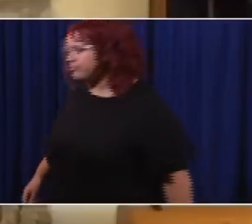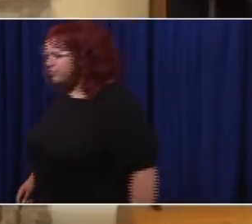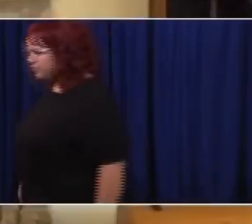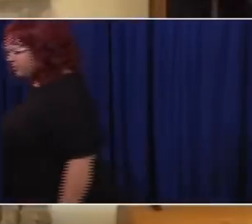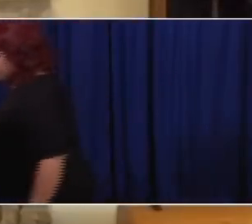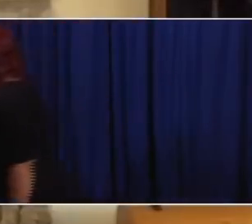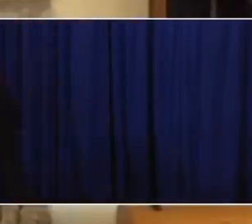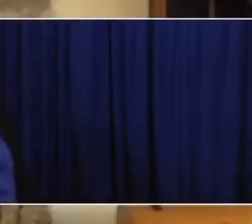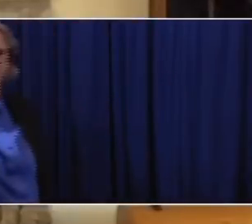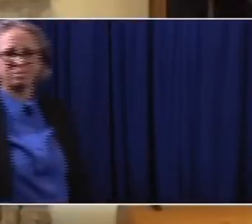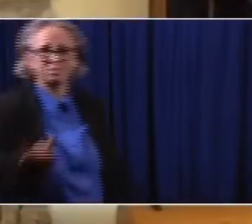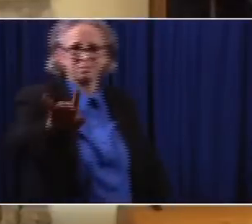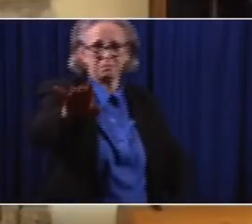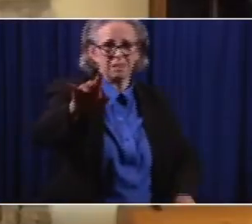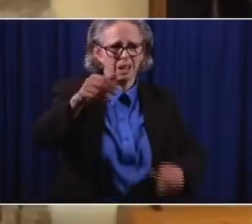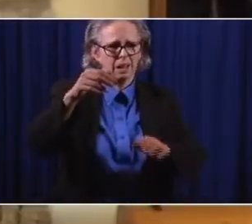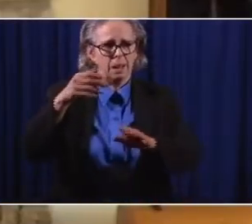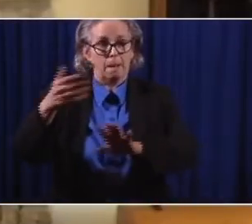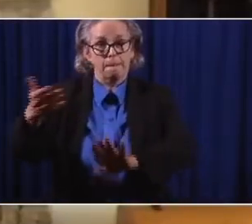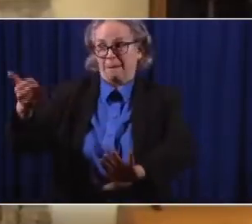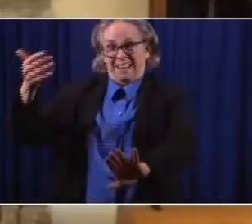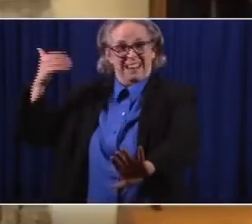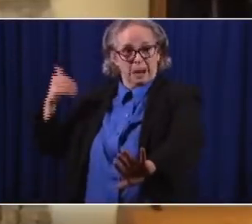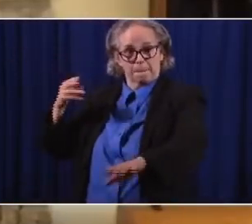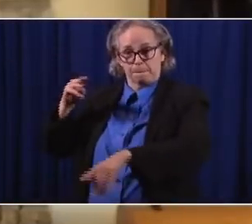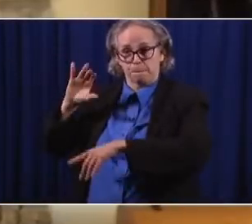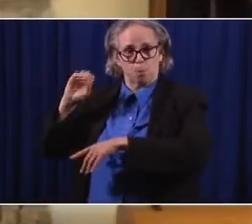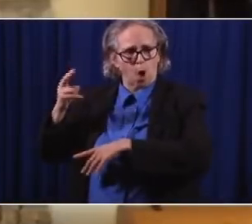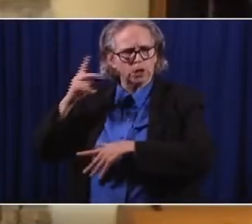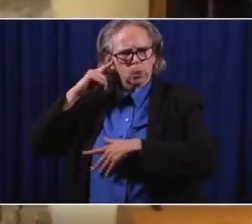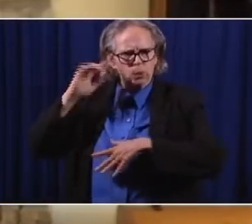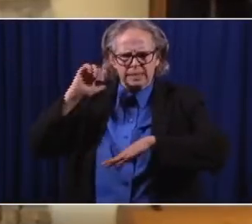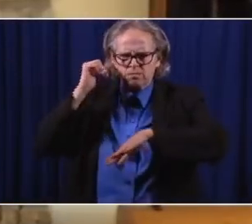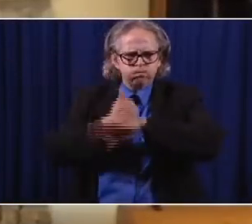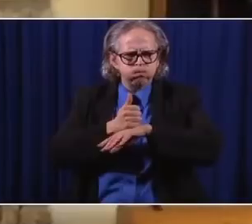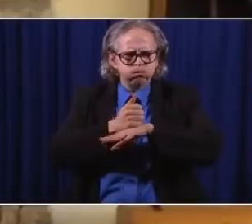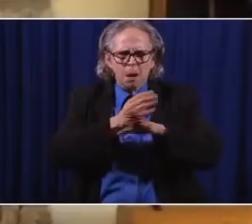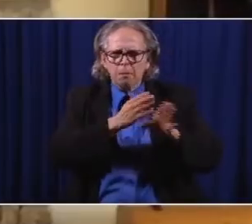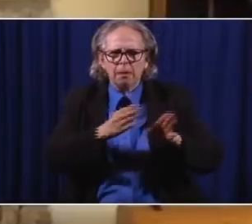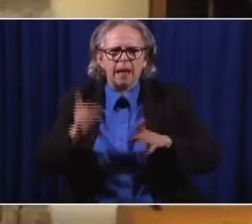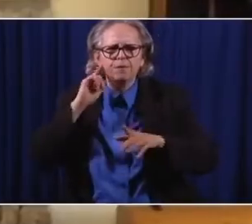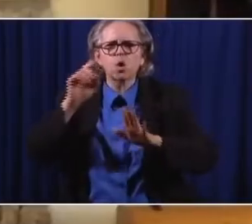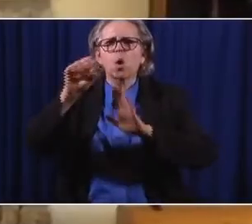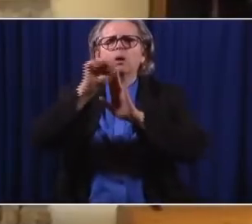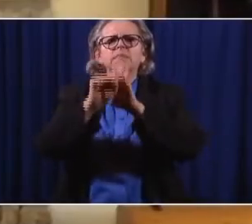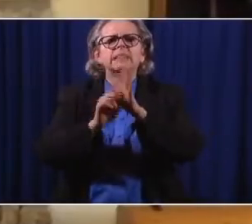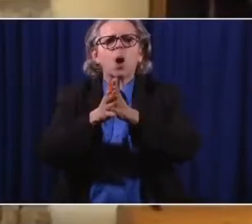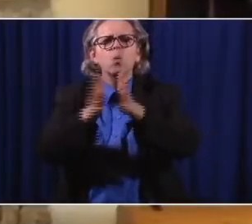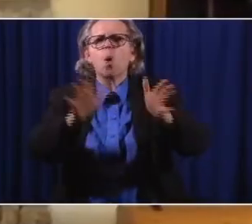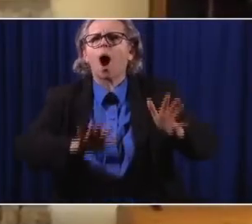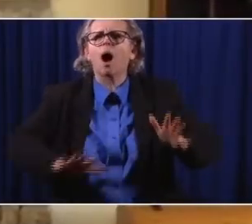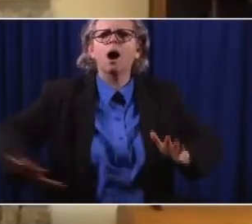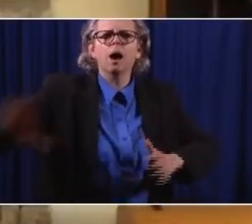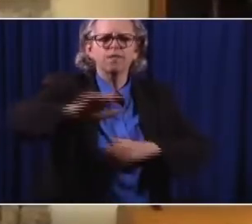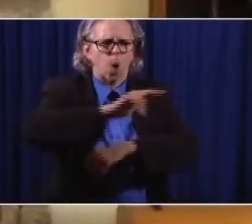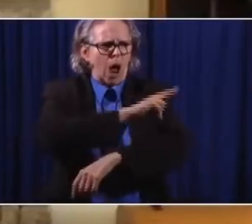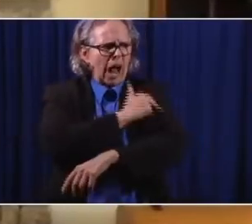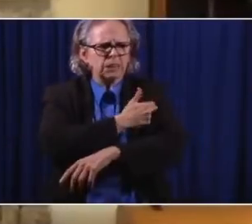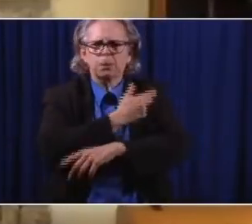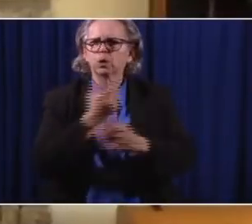on in March of this pandemic. And it's a good system. Nothing like this, I don't think, has ever been done in Ohio